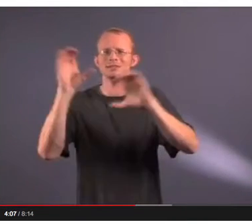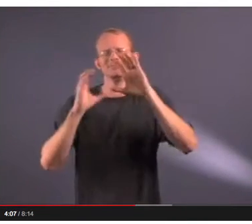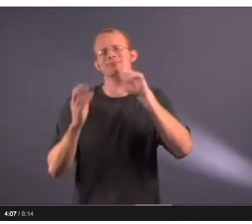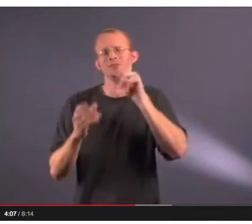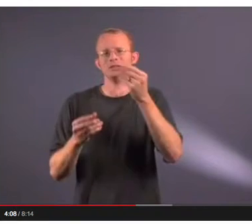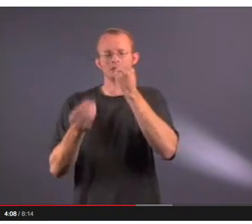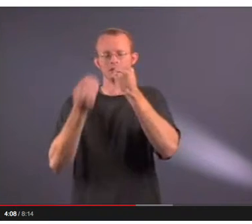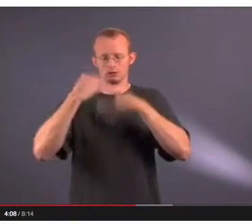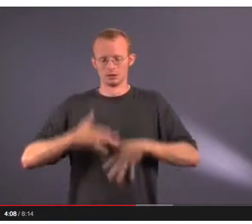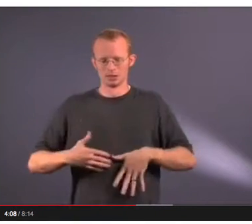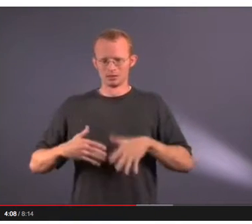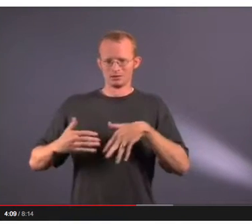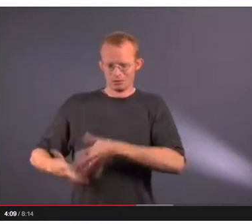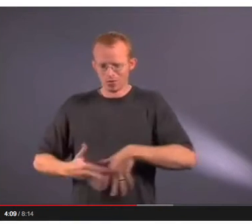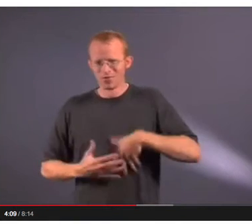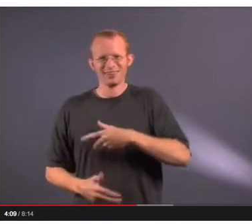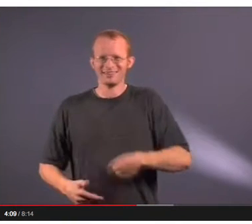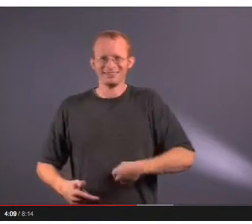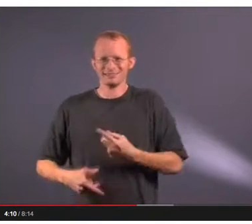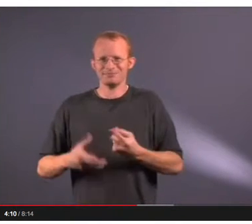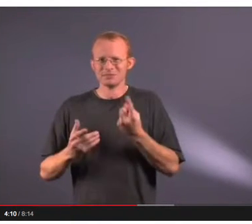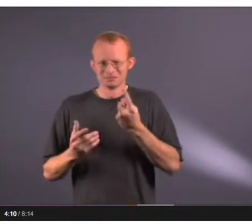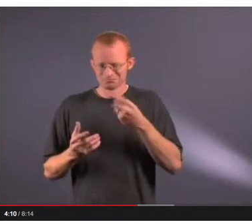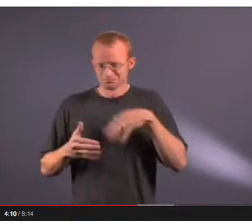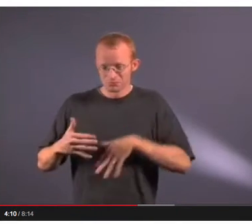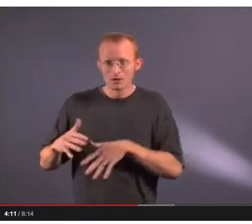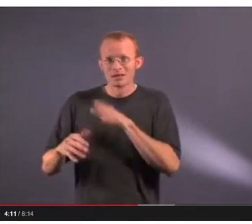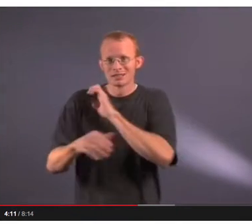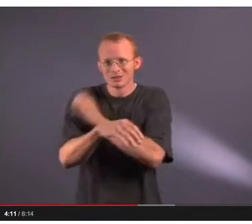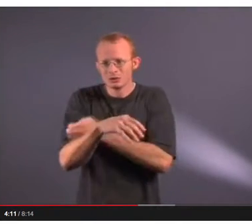better for your metabolism that way.